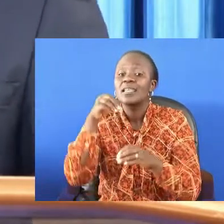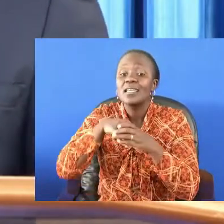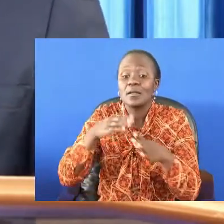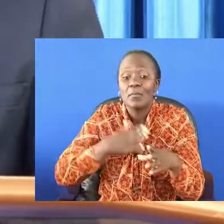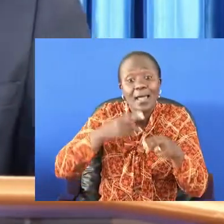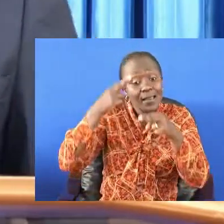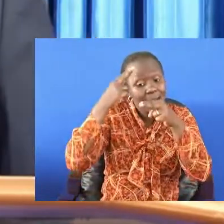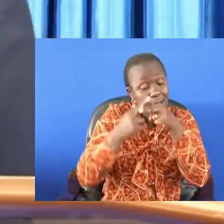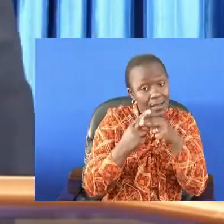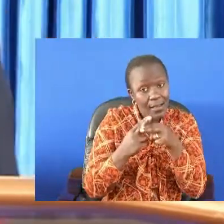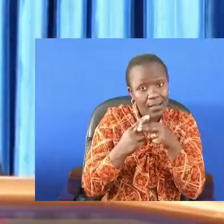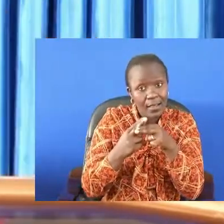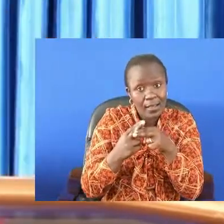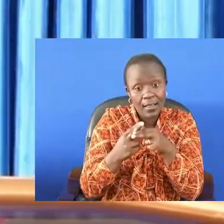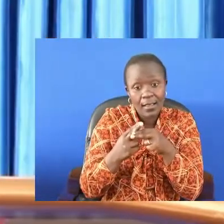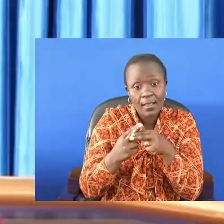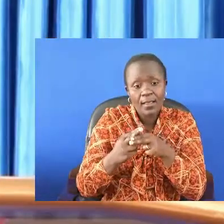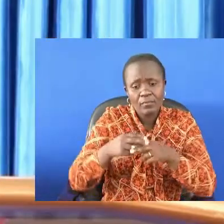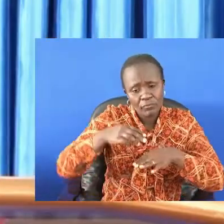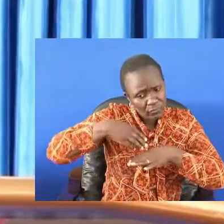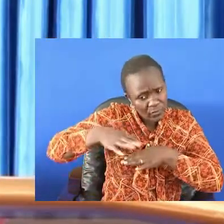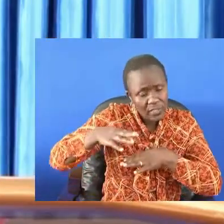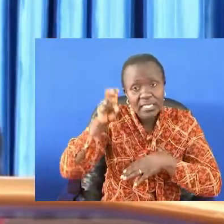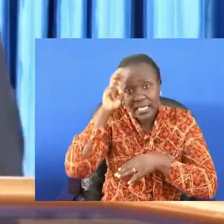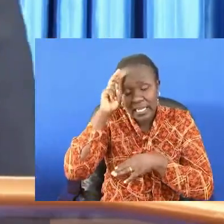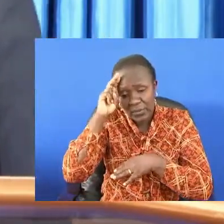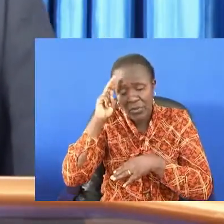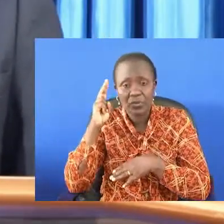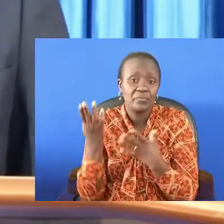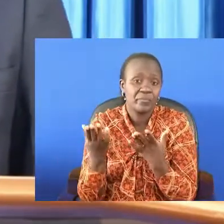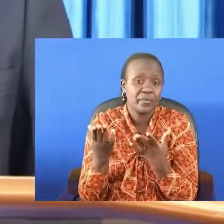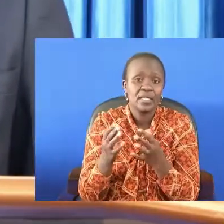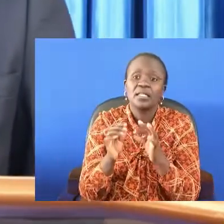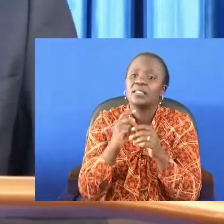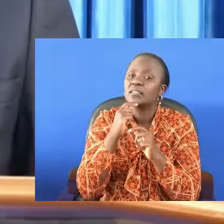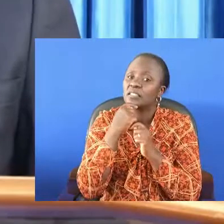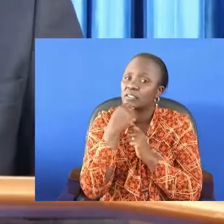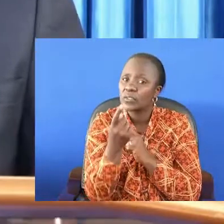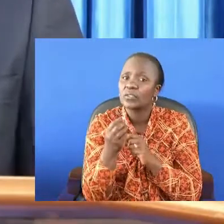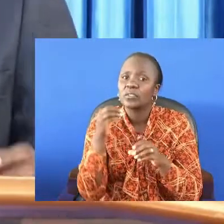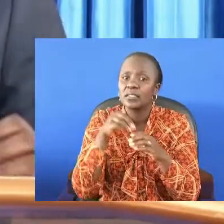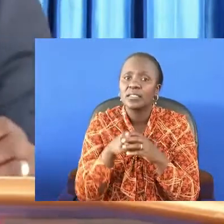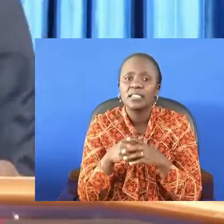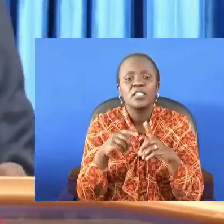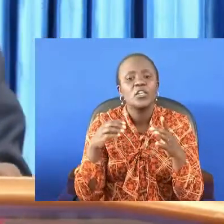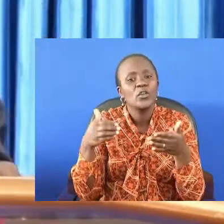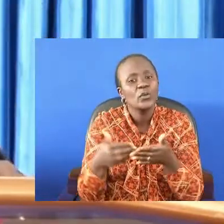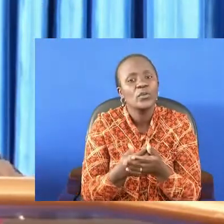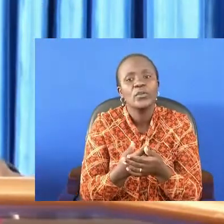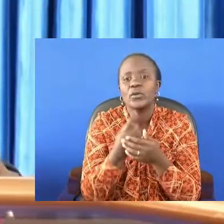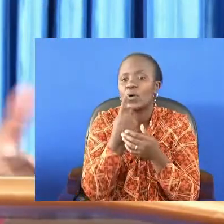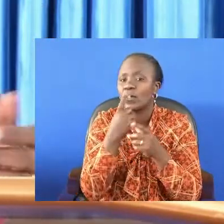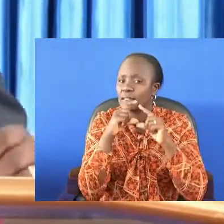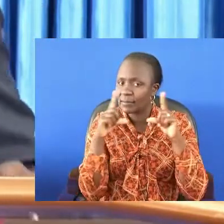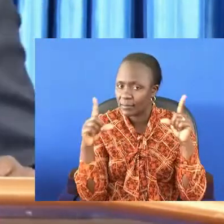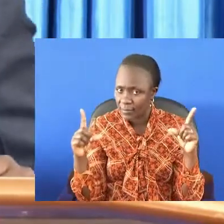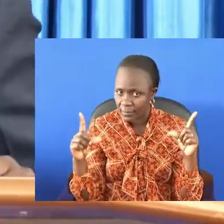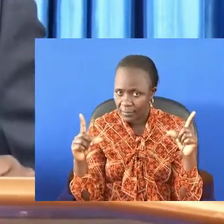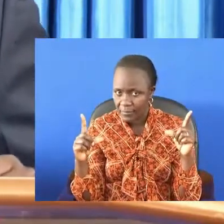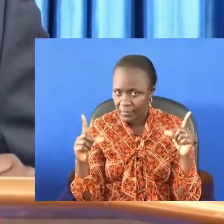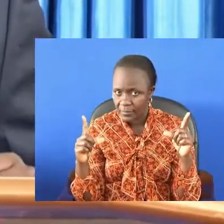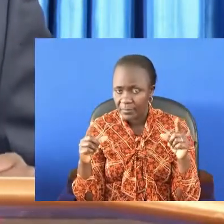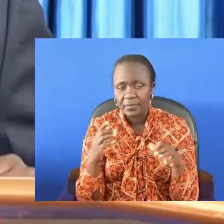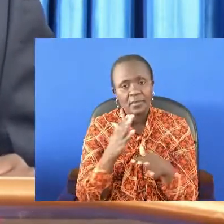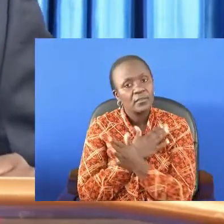name they will cast out demons, they shall speak also in new tongues. What are we saying,